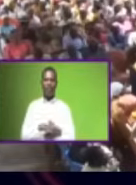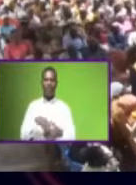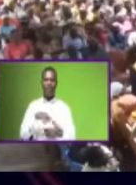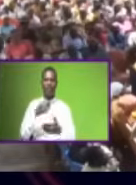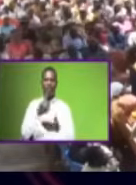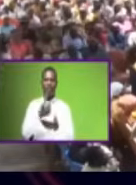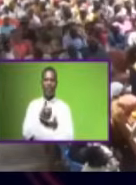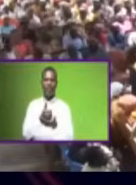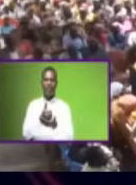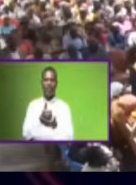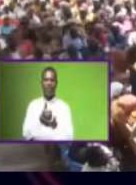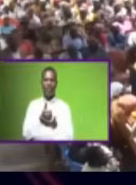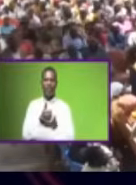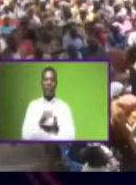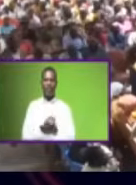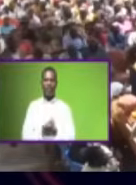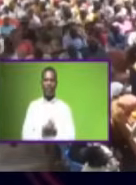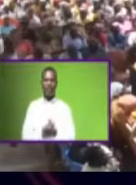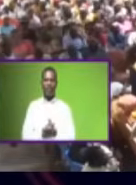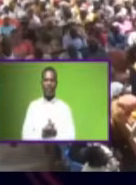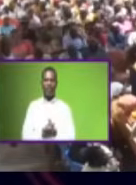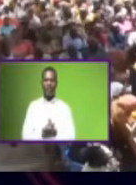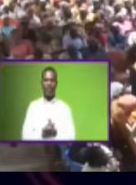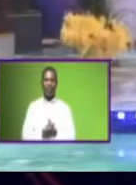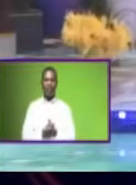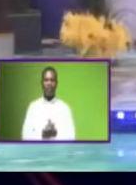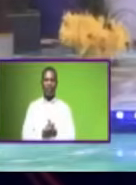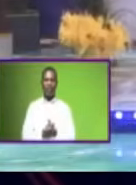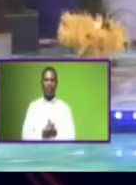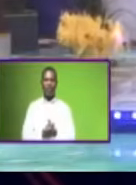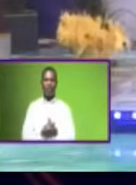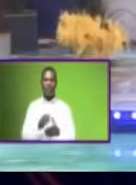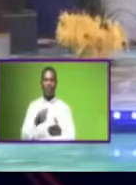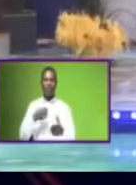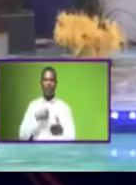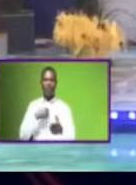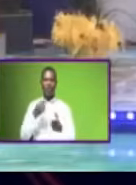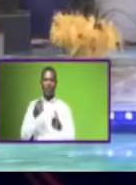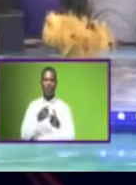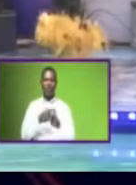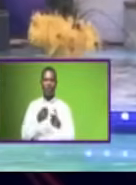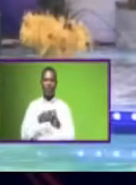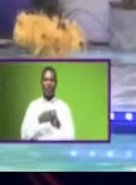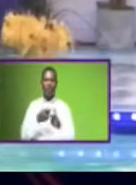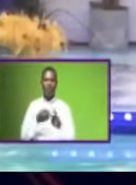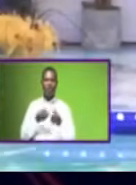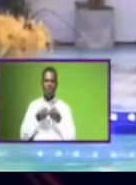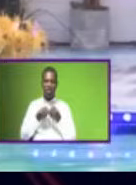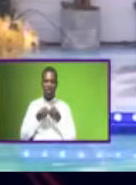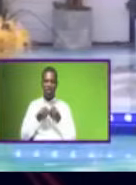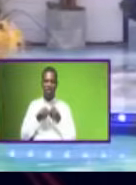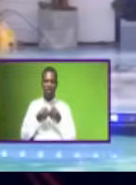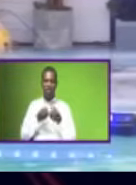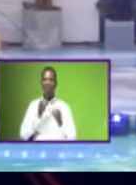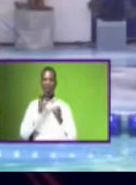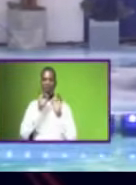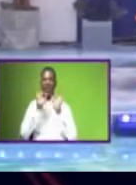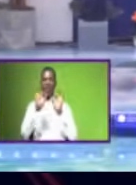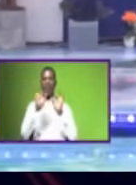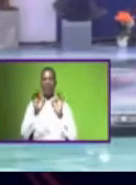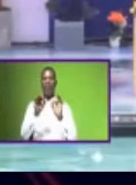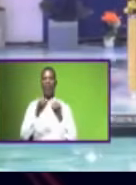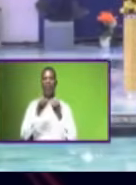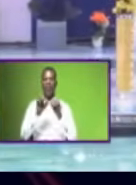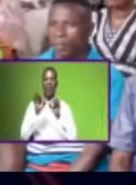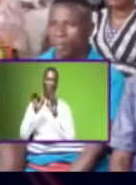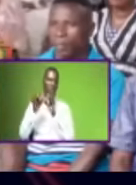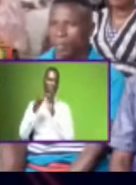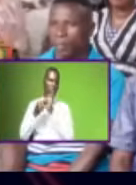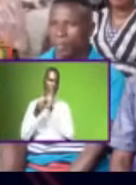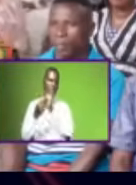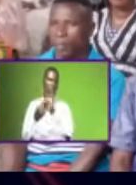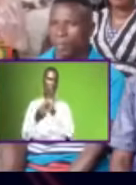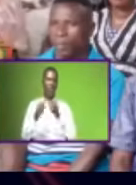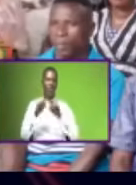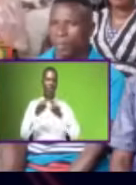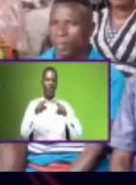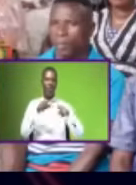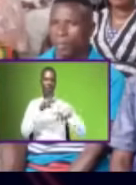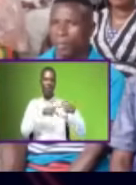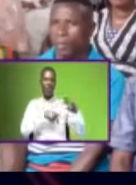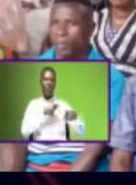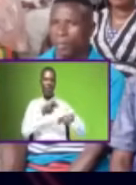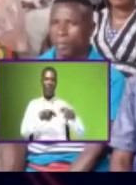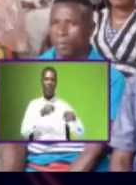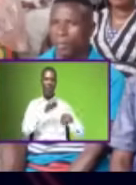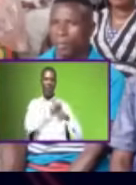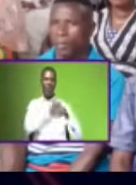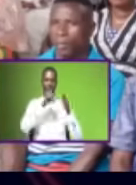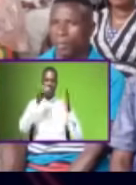Amen. Amen. Medica Macachremo, Christosomo Ahodo. First,